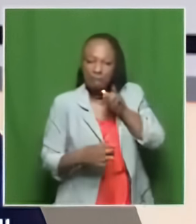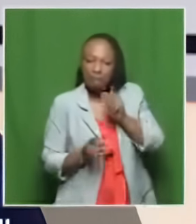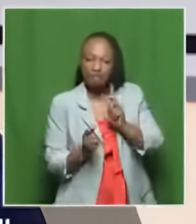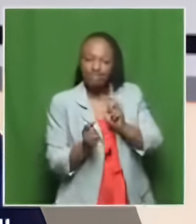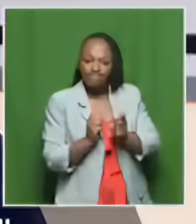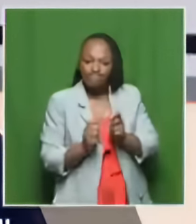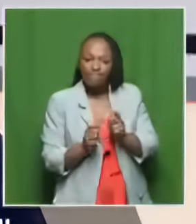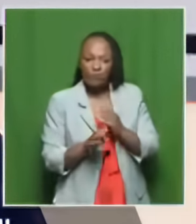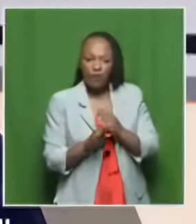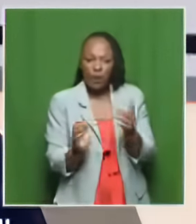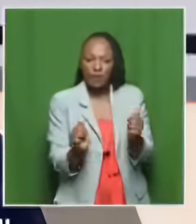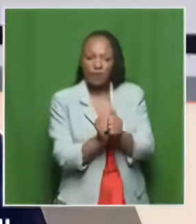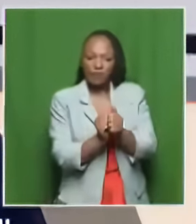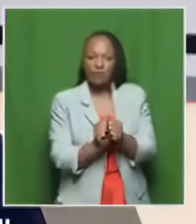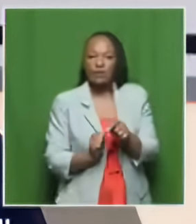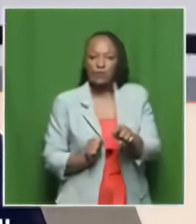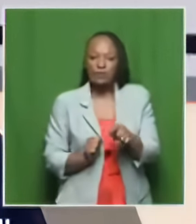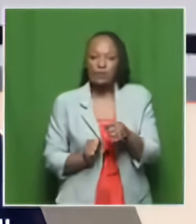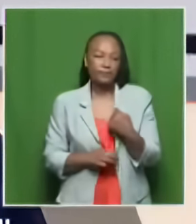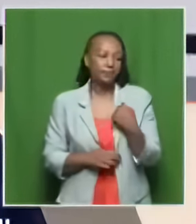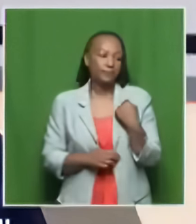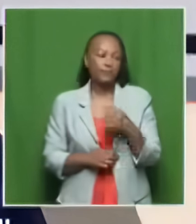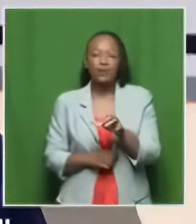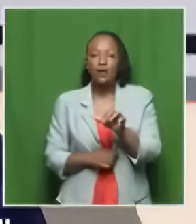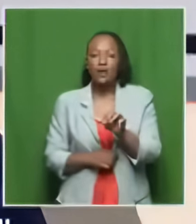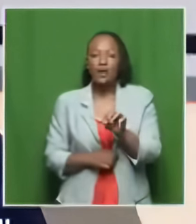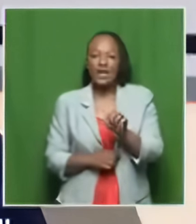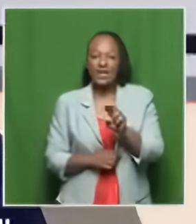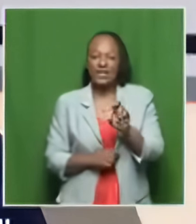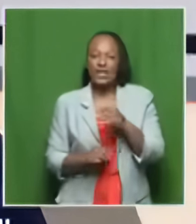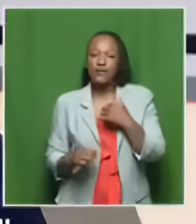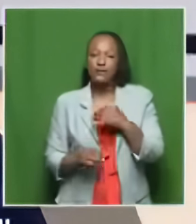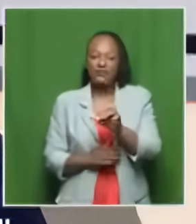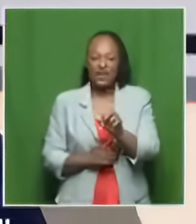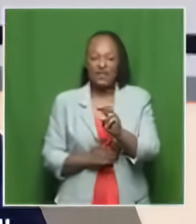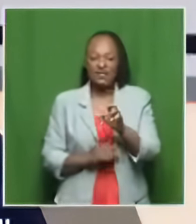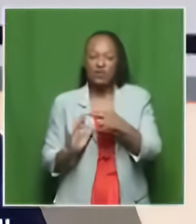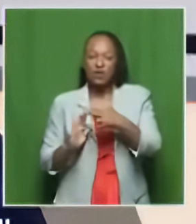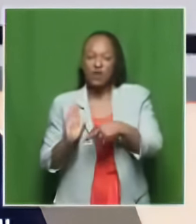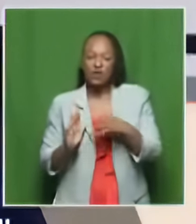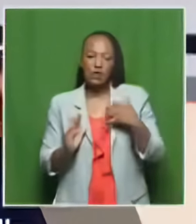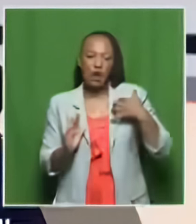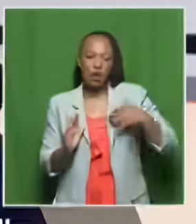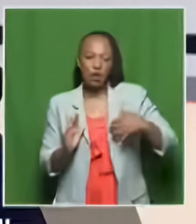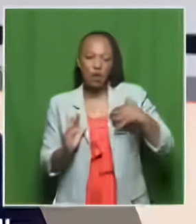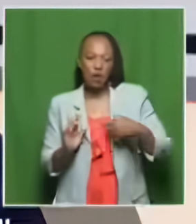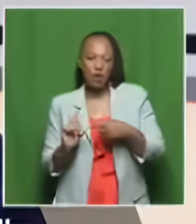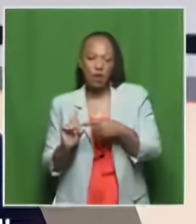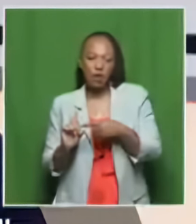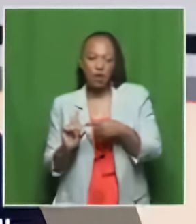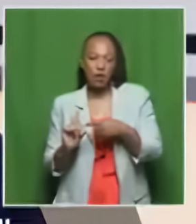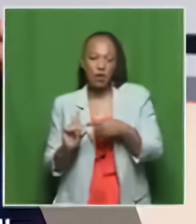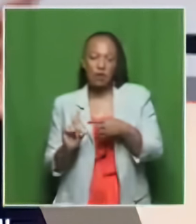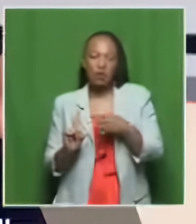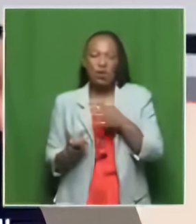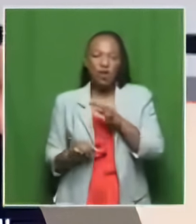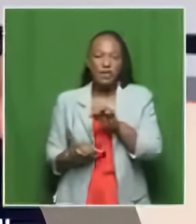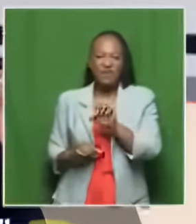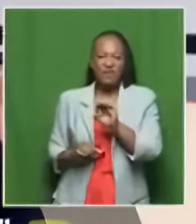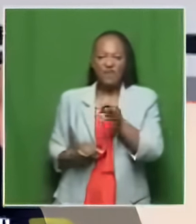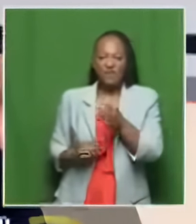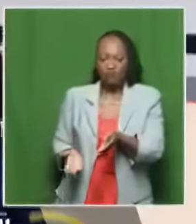where the ANC was reported to have said that in Ekurhuleni, they are not against the EFF